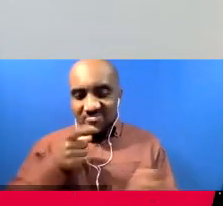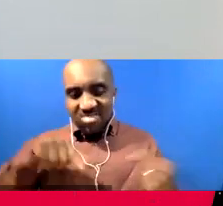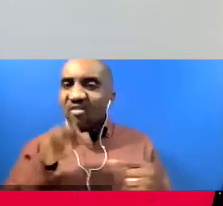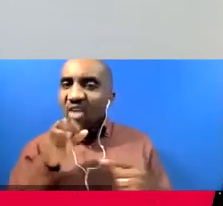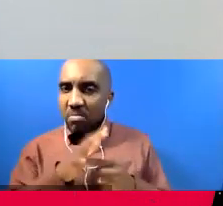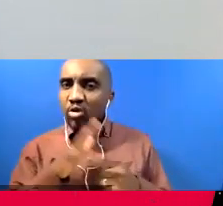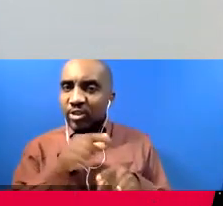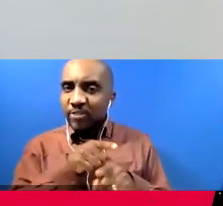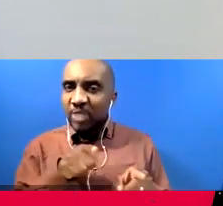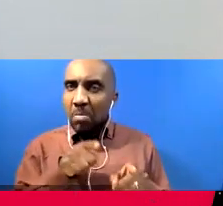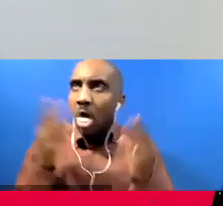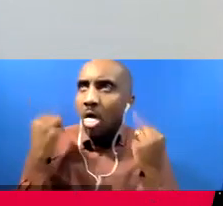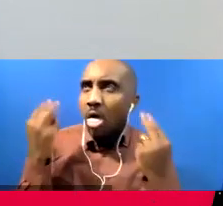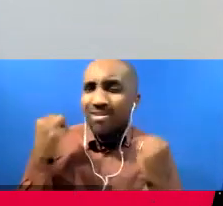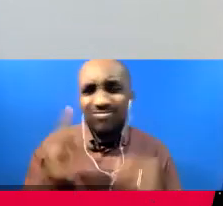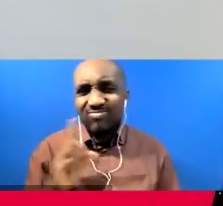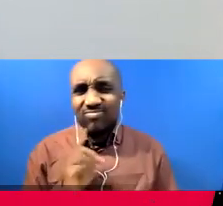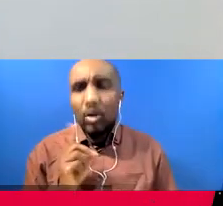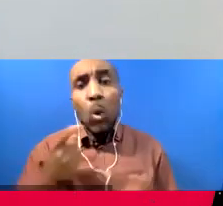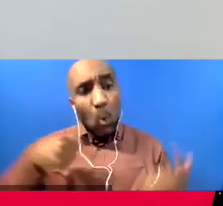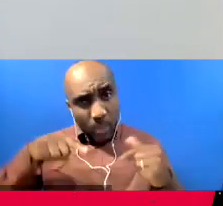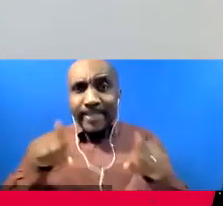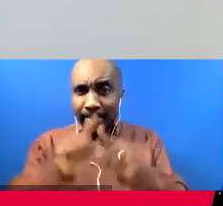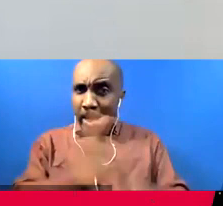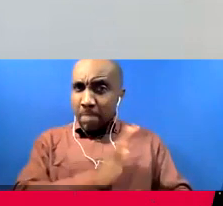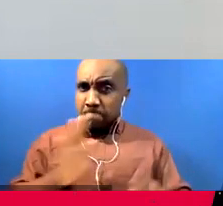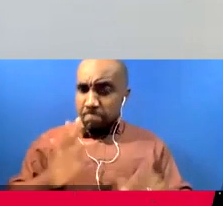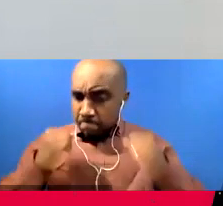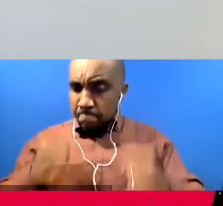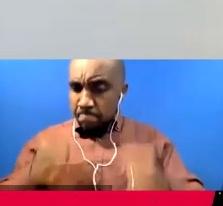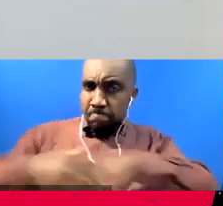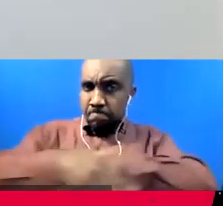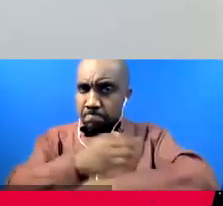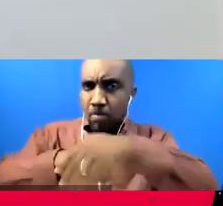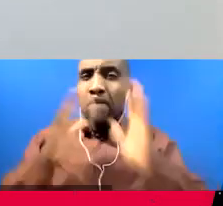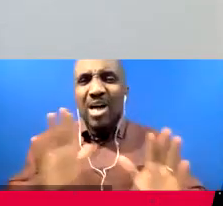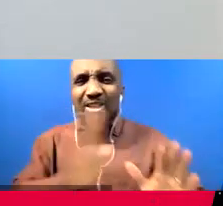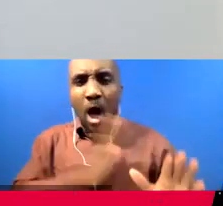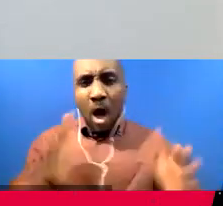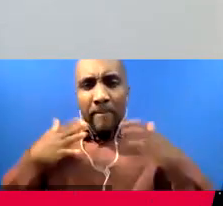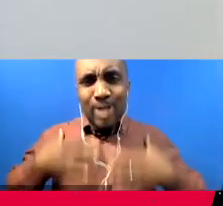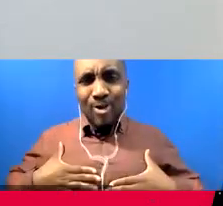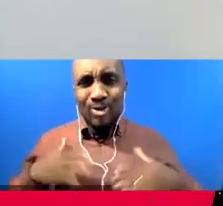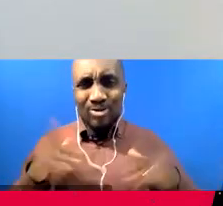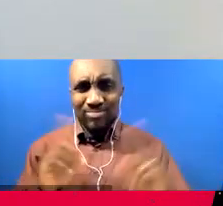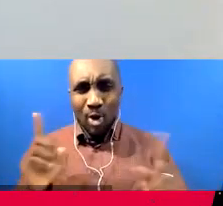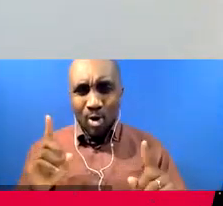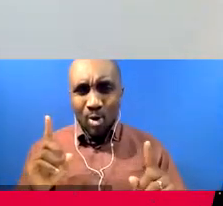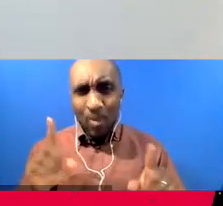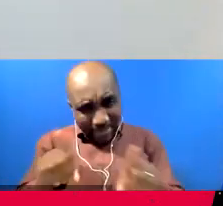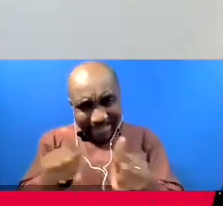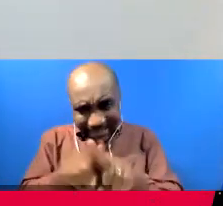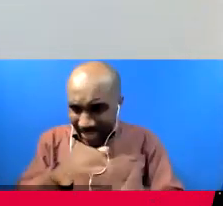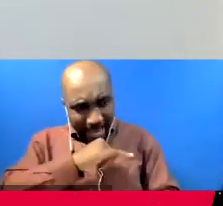really know their names, kind of thing. We need to also know that we are soldiers. Just because we're not in the